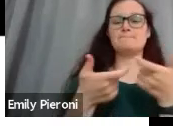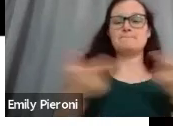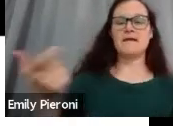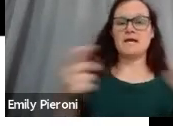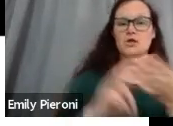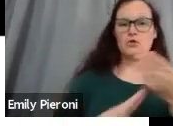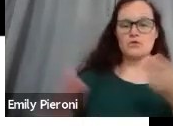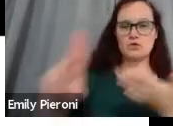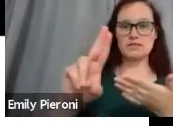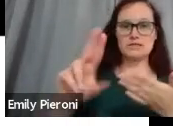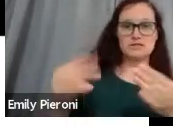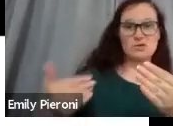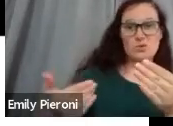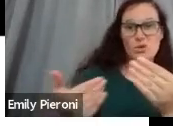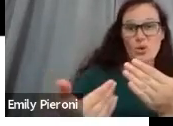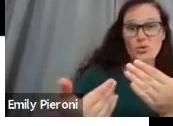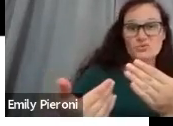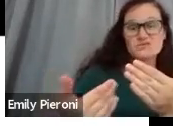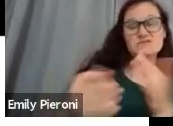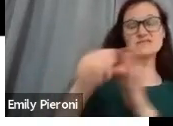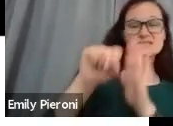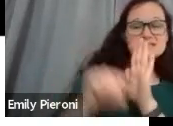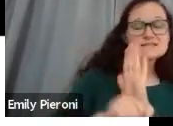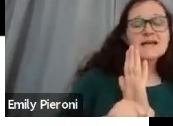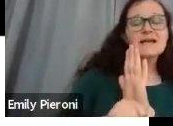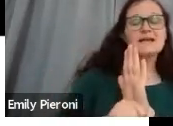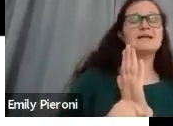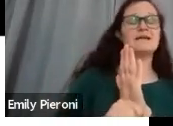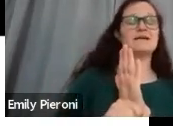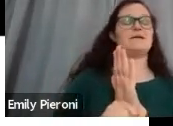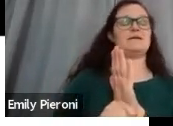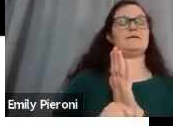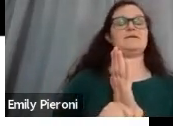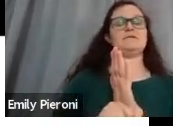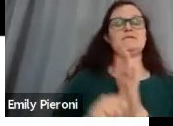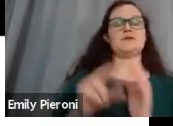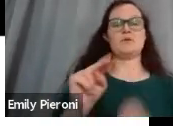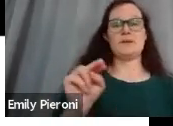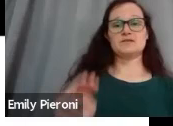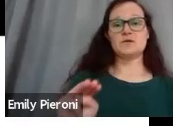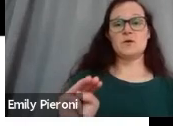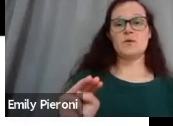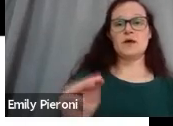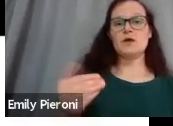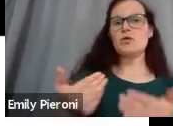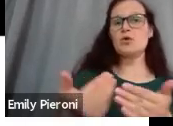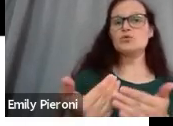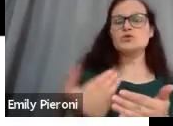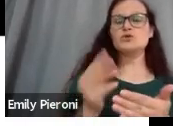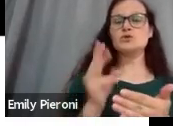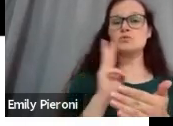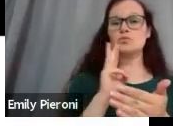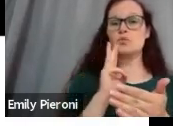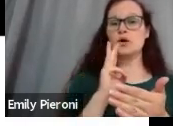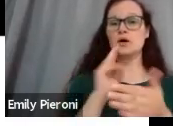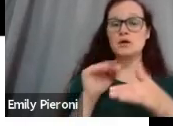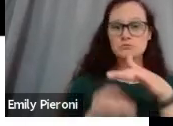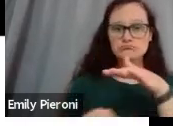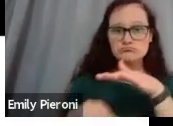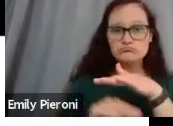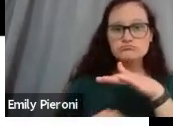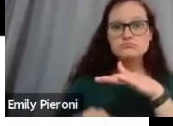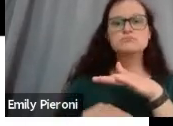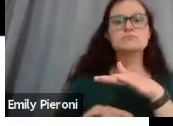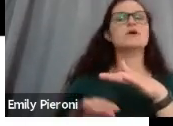surround these, the state of New Mexico, and these transboundary aquifers, if you will, that are being used for produced water.